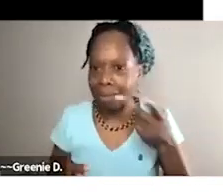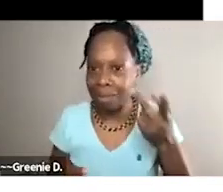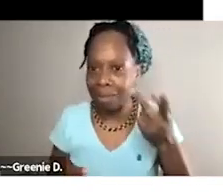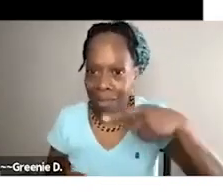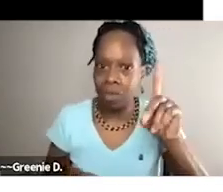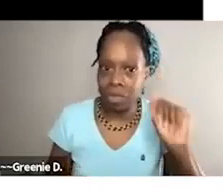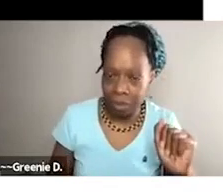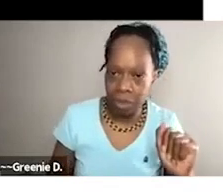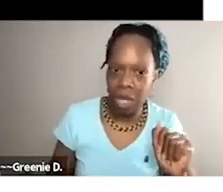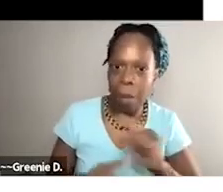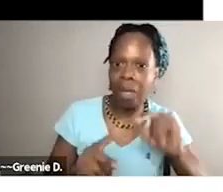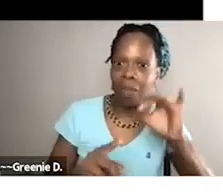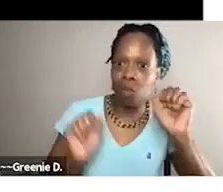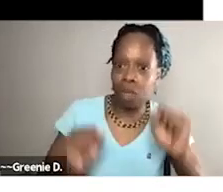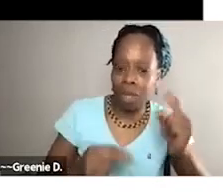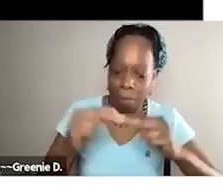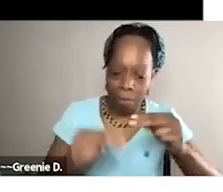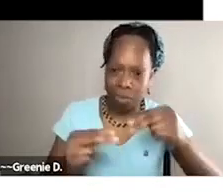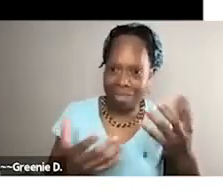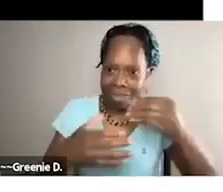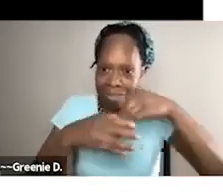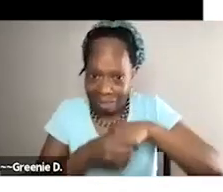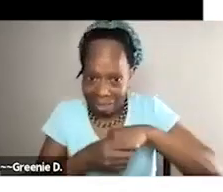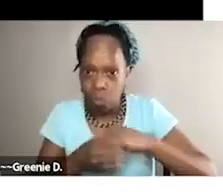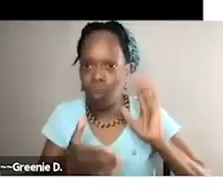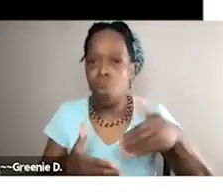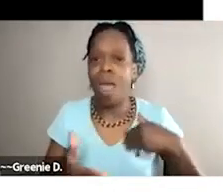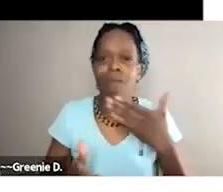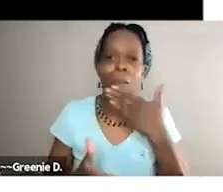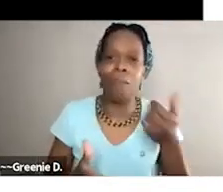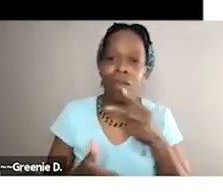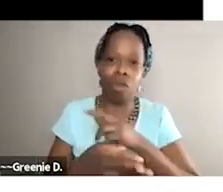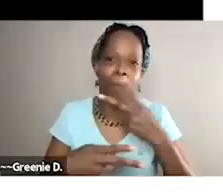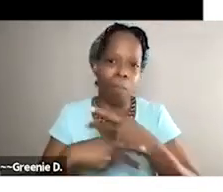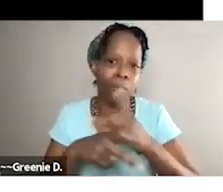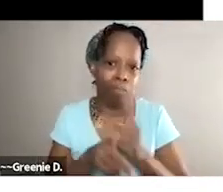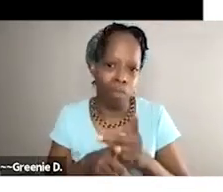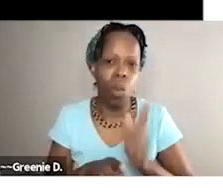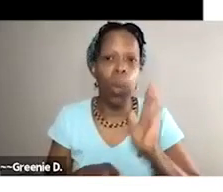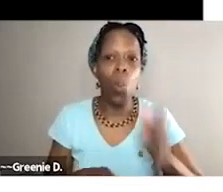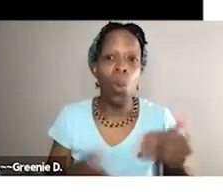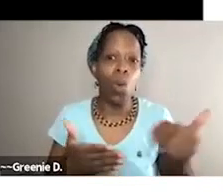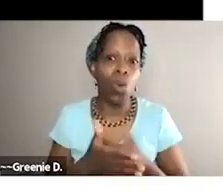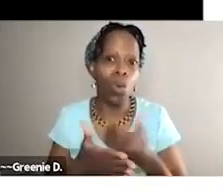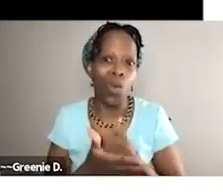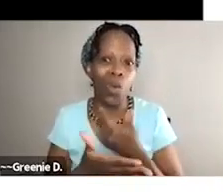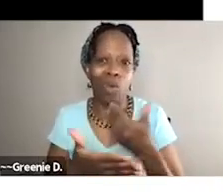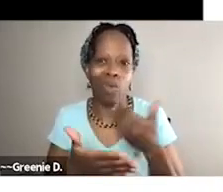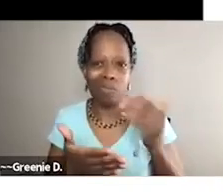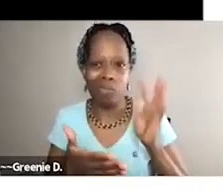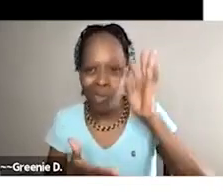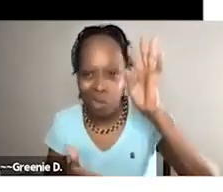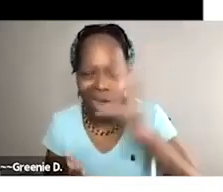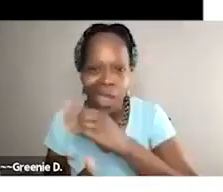gonna get better products, we're gonna innovate in a crazy way, and more importantly, we, in some ways, you're gonna really build inclusion just into the